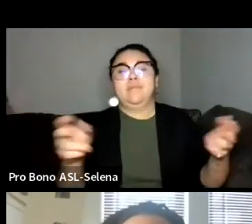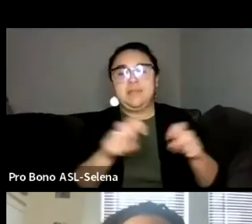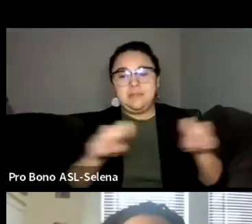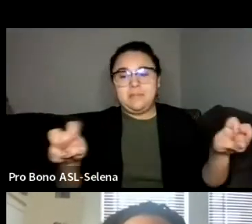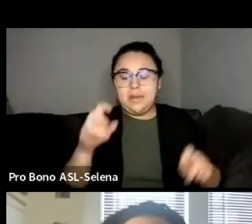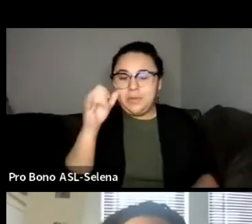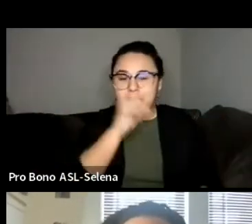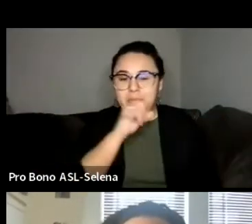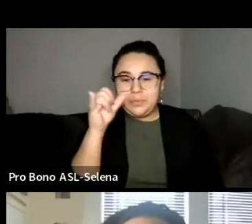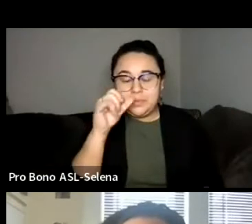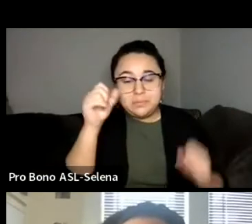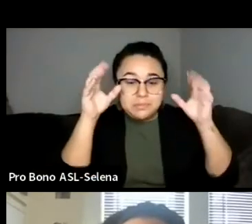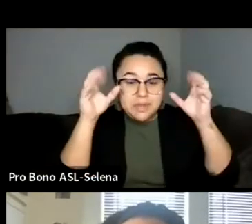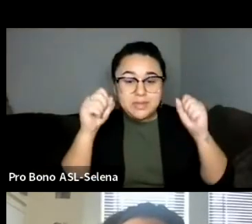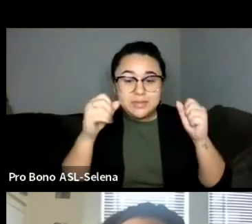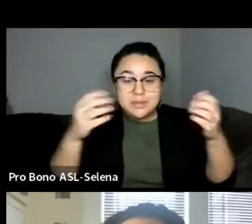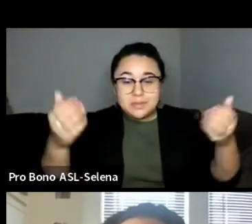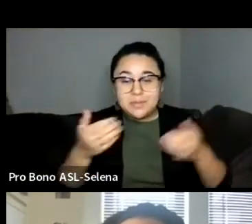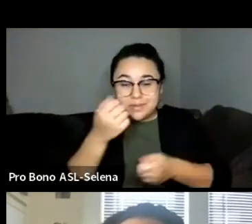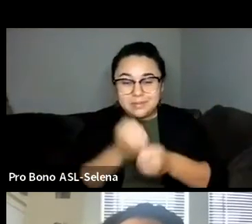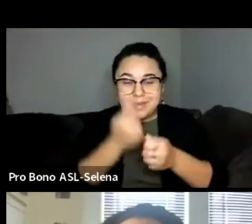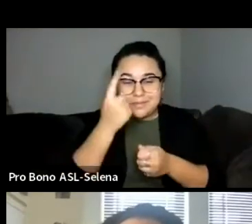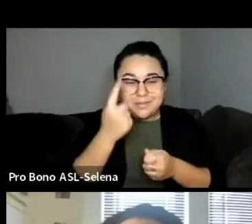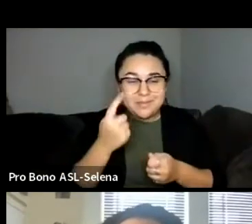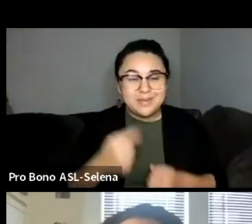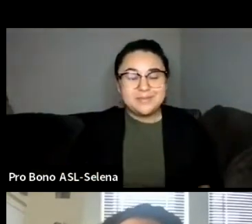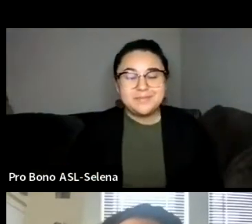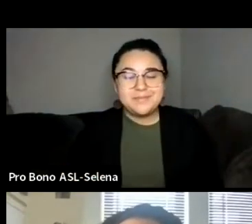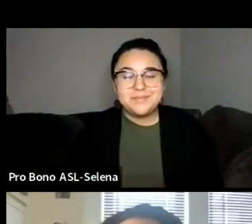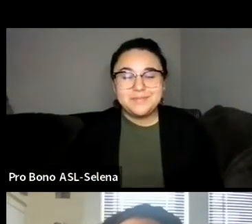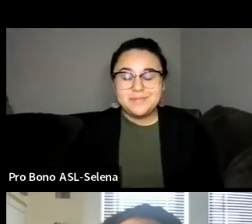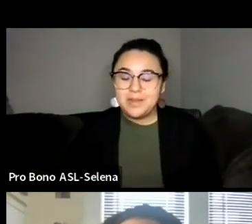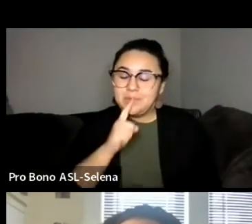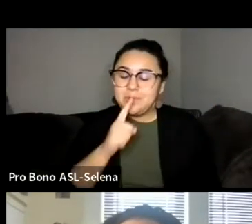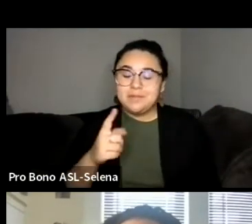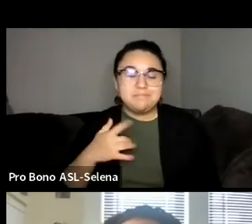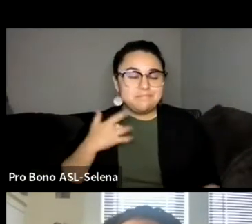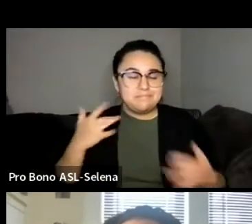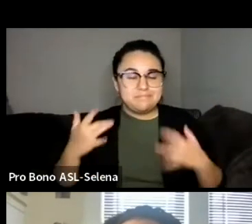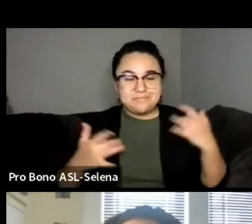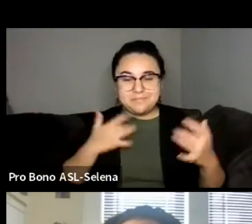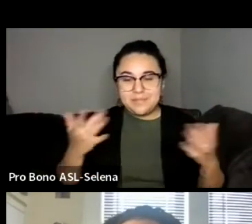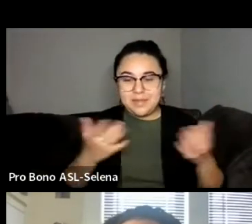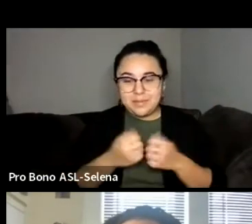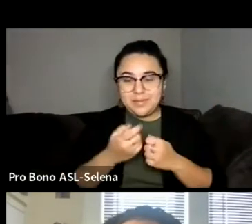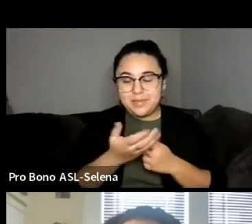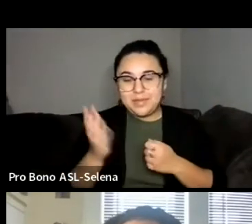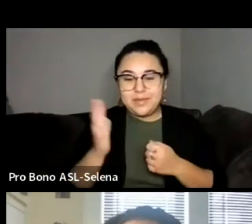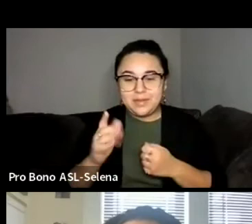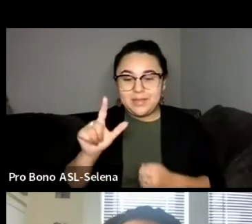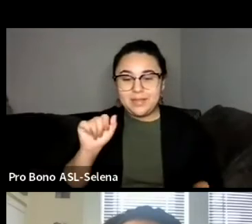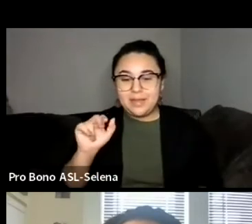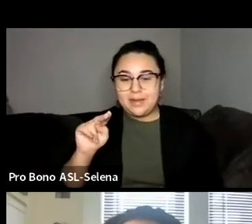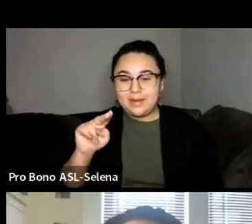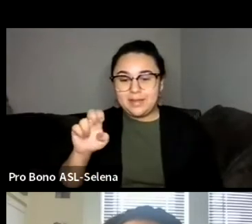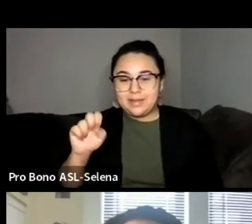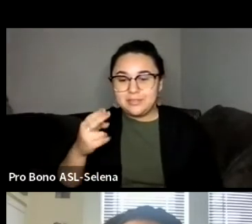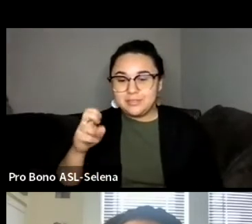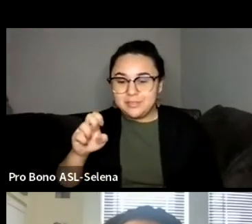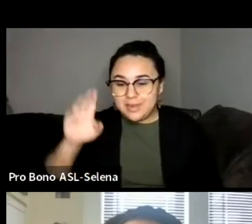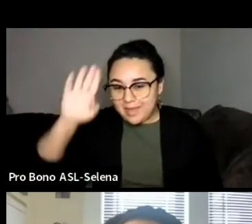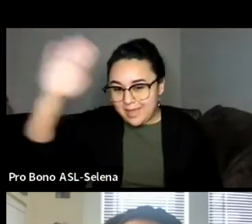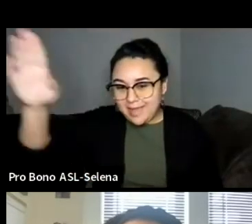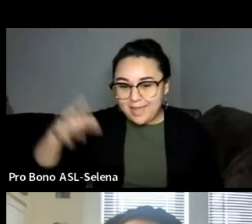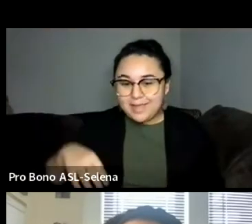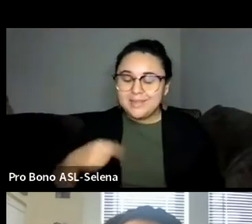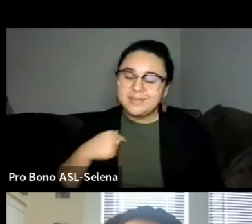this morning. Welcome, everyone. Welcome. I'm really thrilled to be here with you all. We're going to jump in. Lanish. Hey, Lanish.